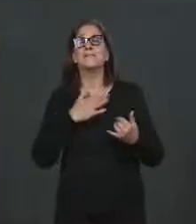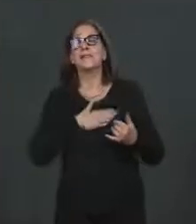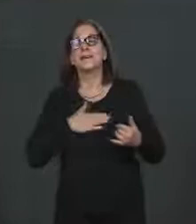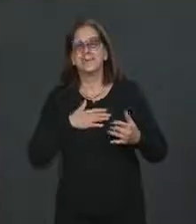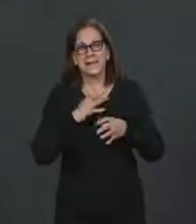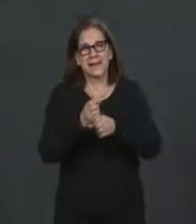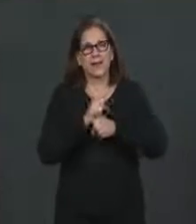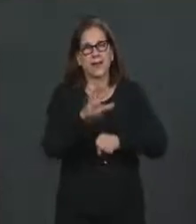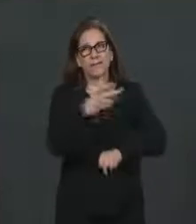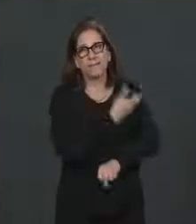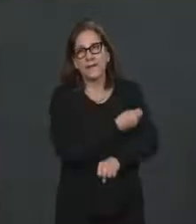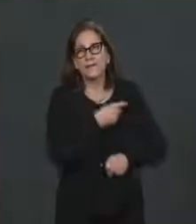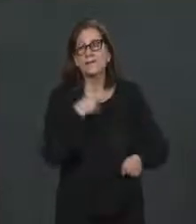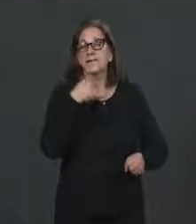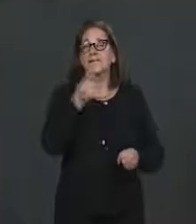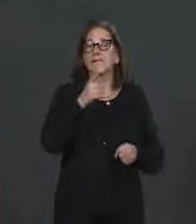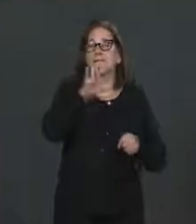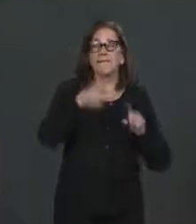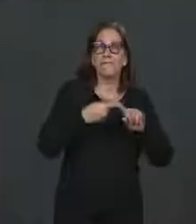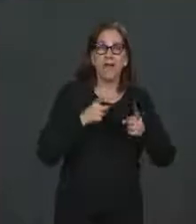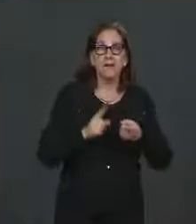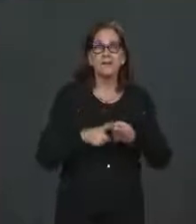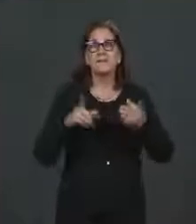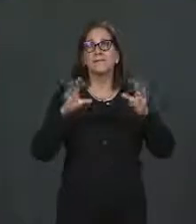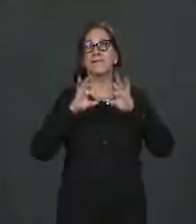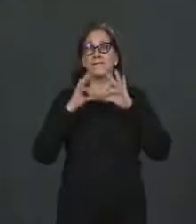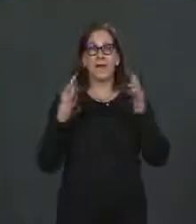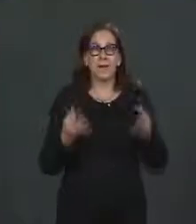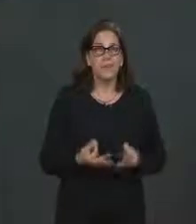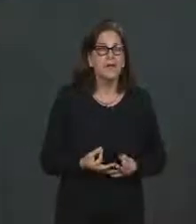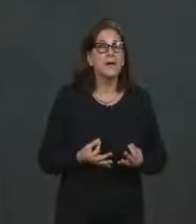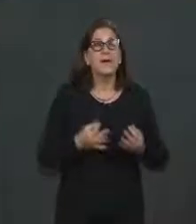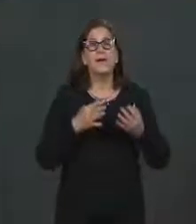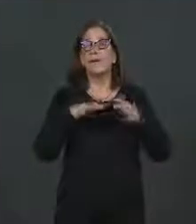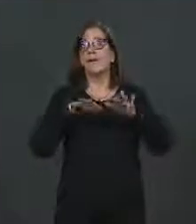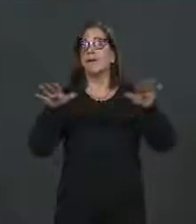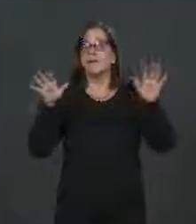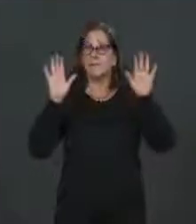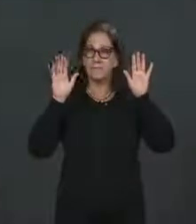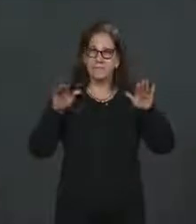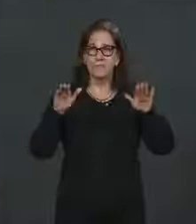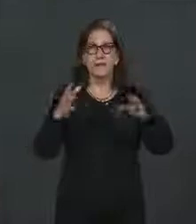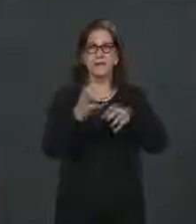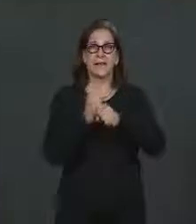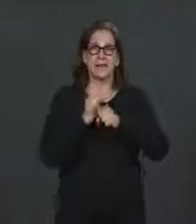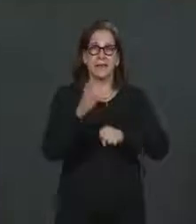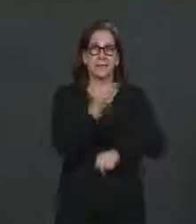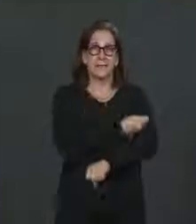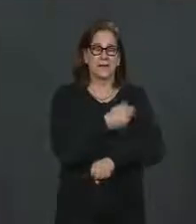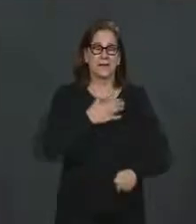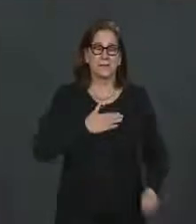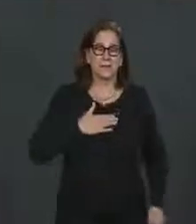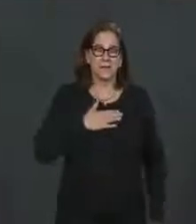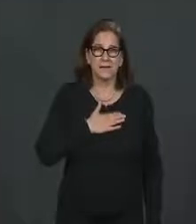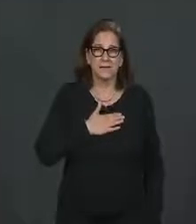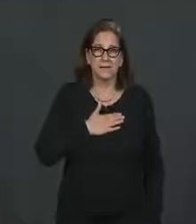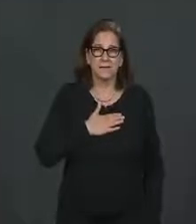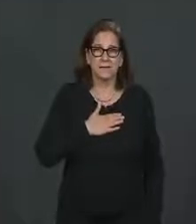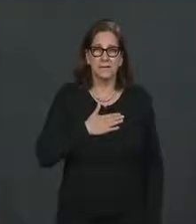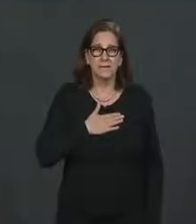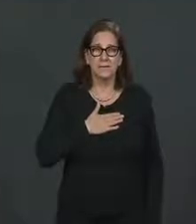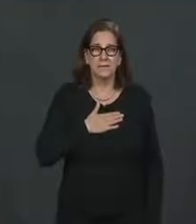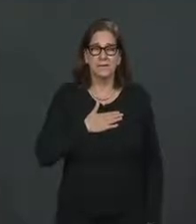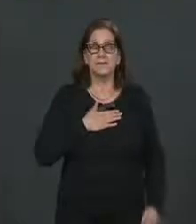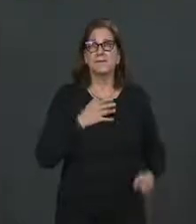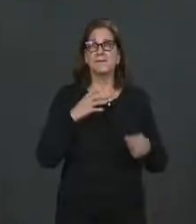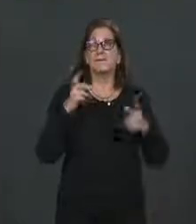help. Now's not the time to let down. Now's not the time to celebrate.